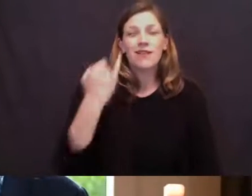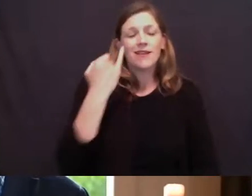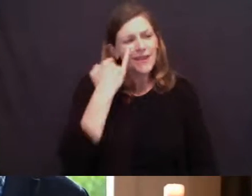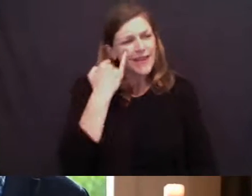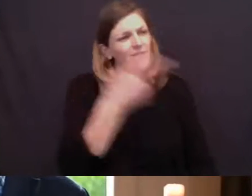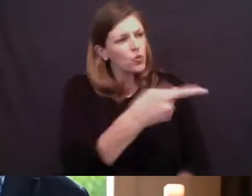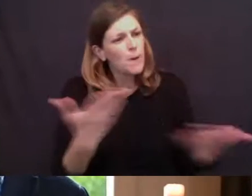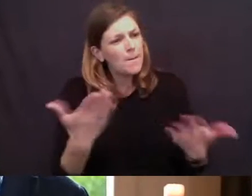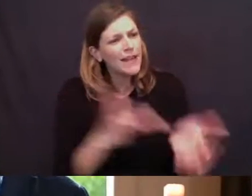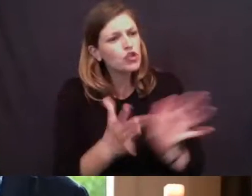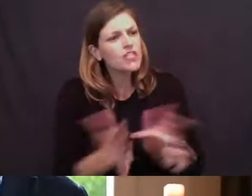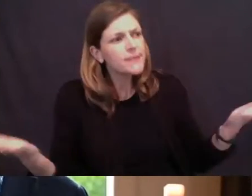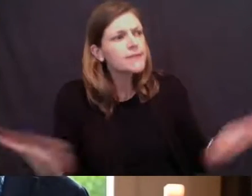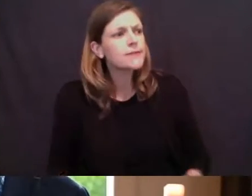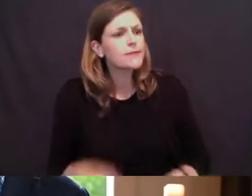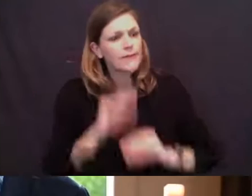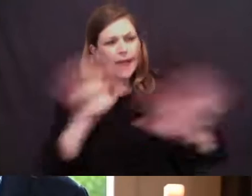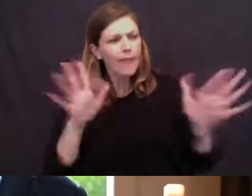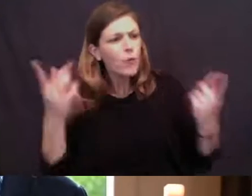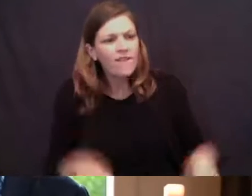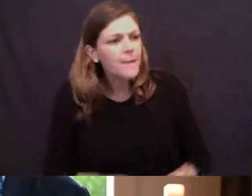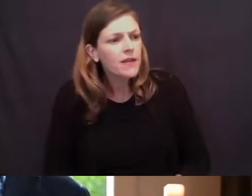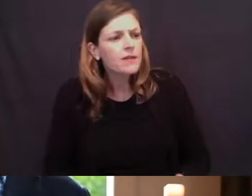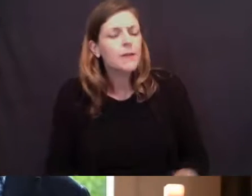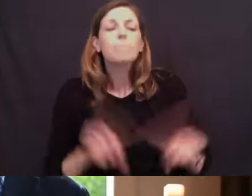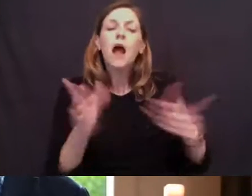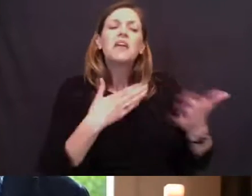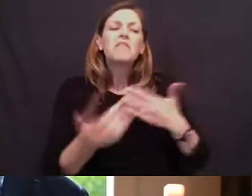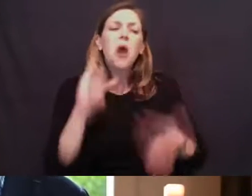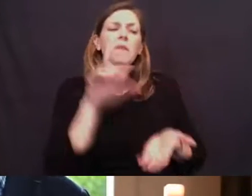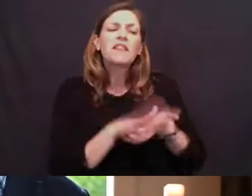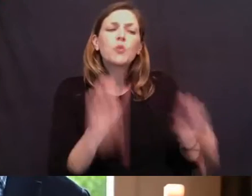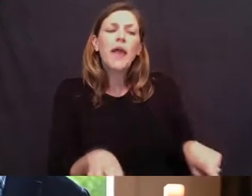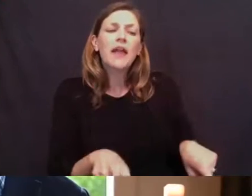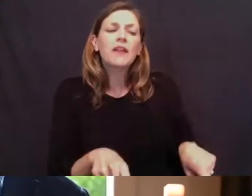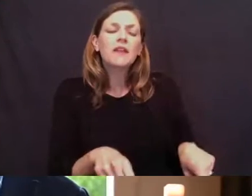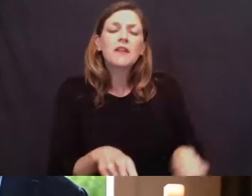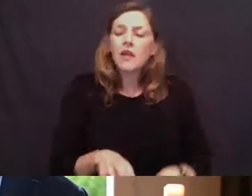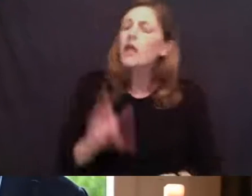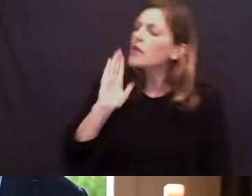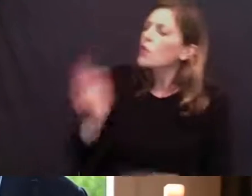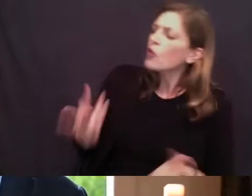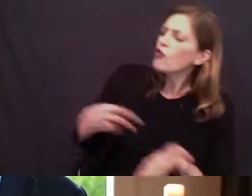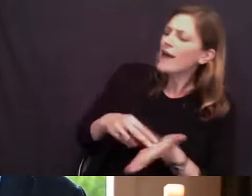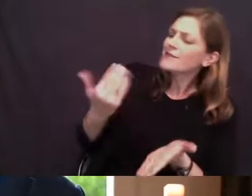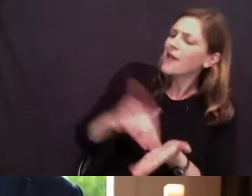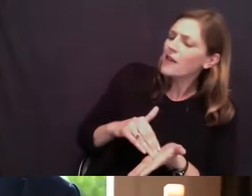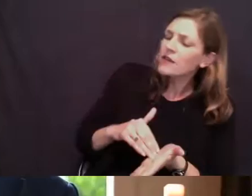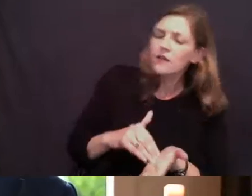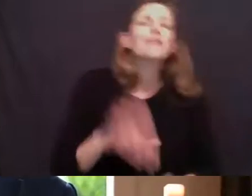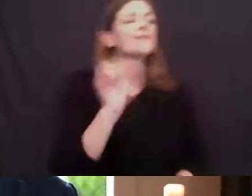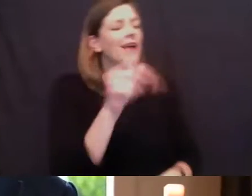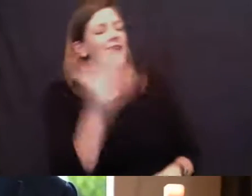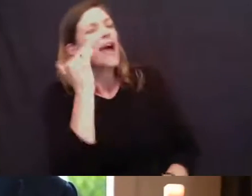Jesus, none of this would have happened. But even now, I believe you can. He will rise again. Yes, I know he will do it later. Now look how